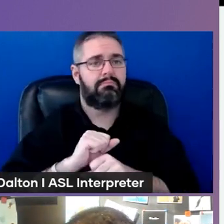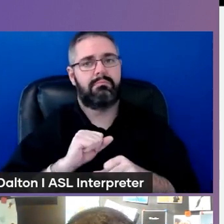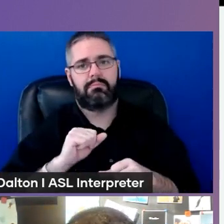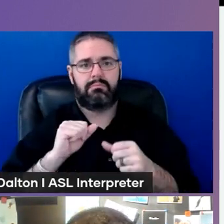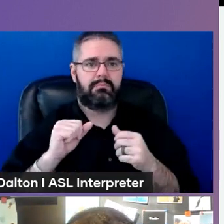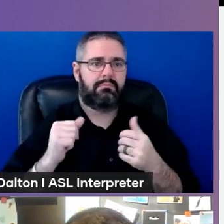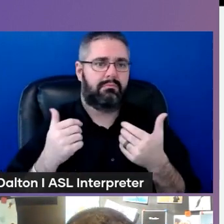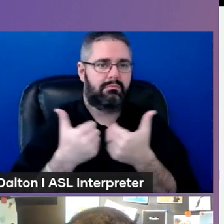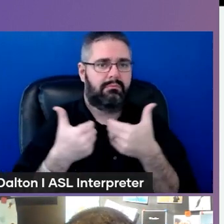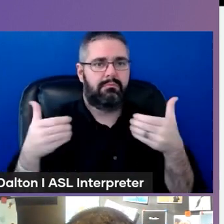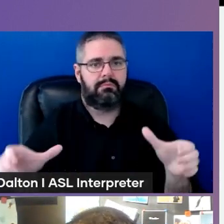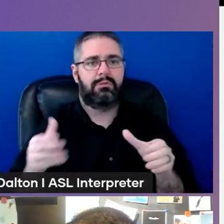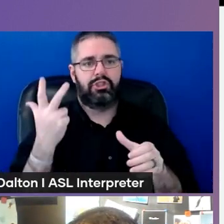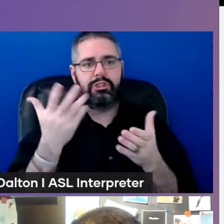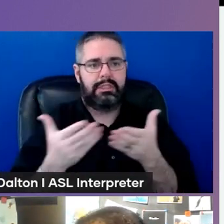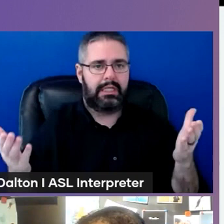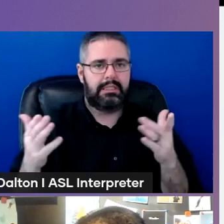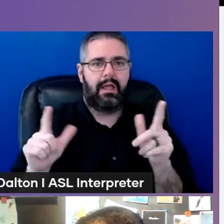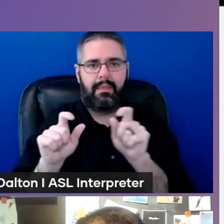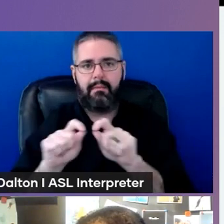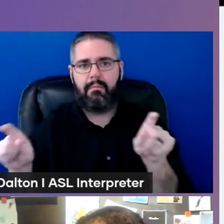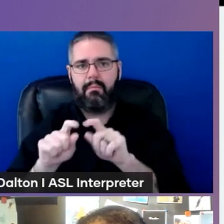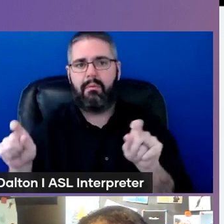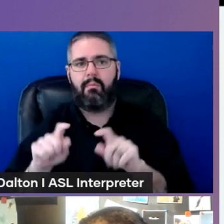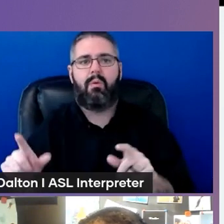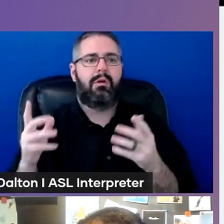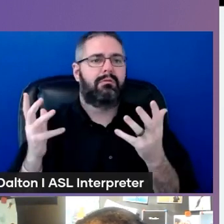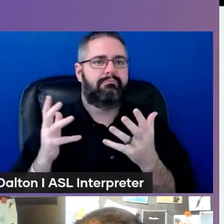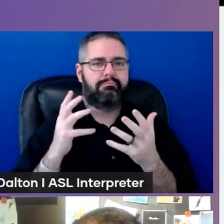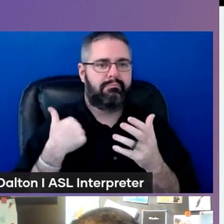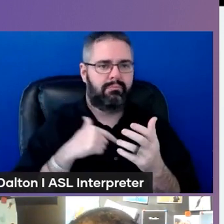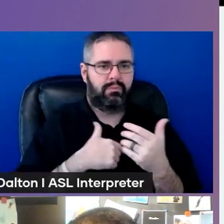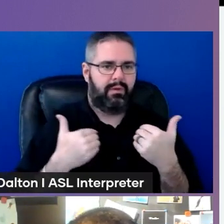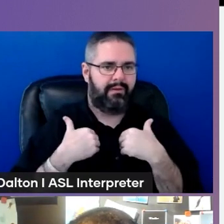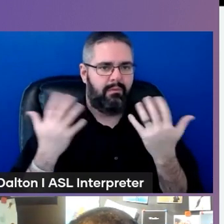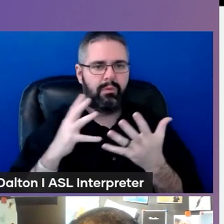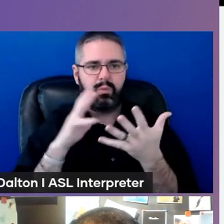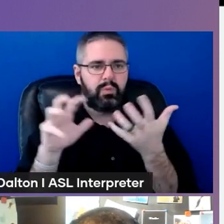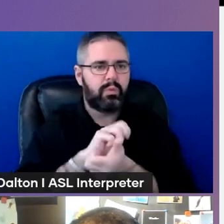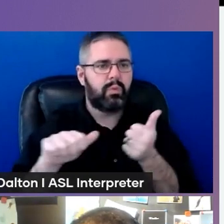split up in 3 things: the deploy, destroy, status. The things we're interested in.